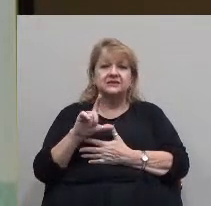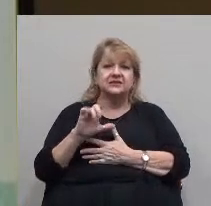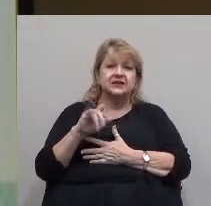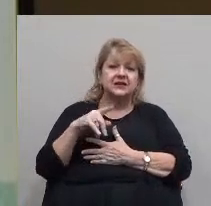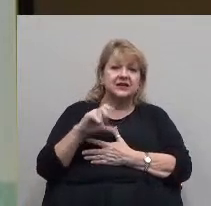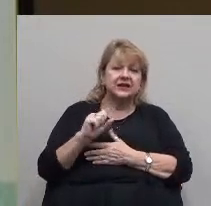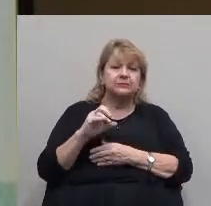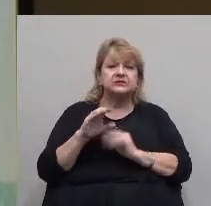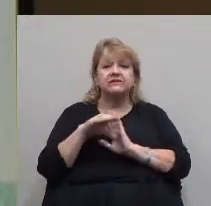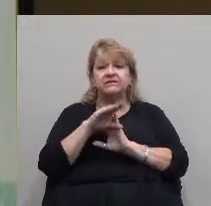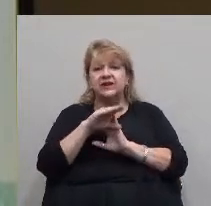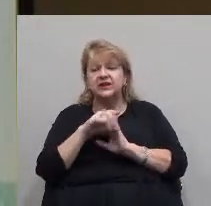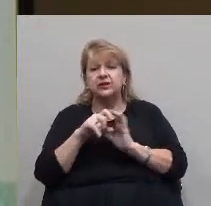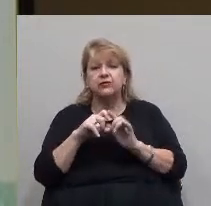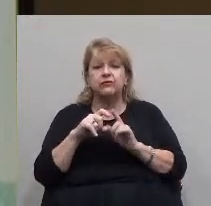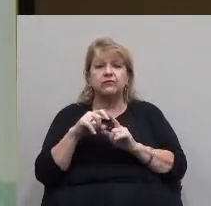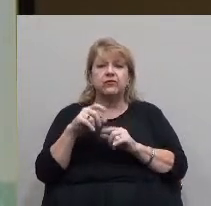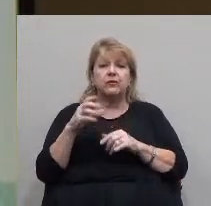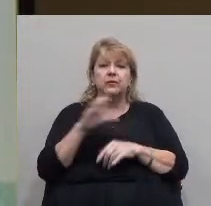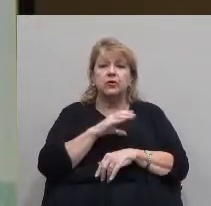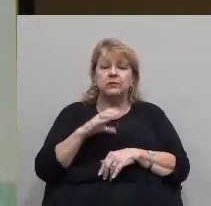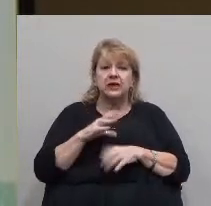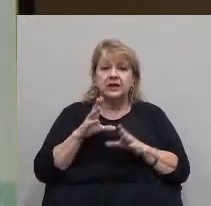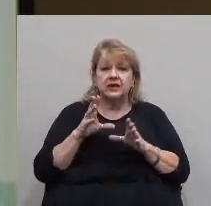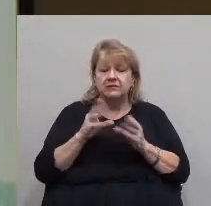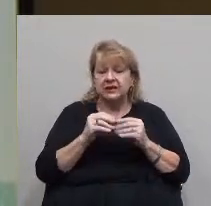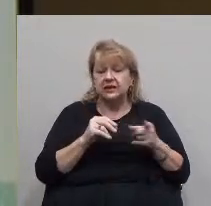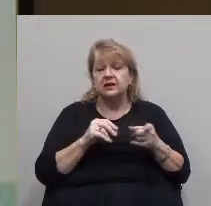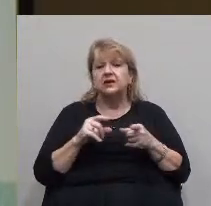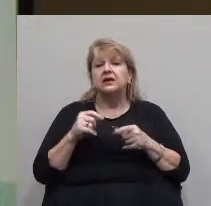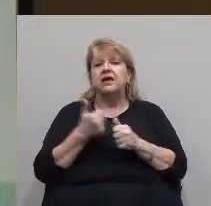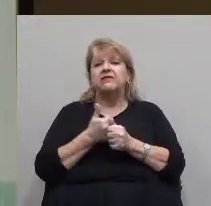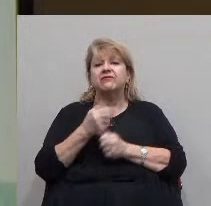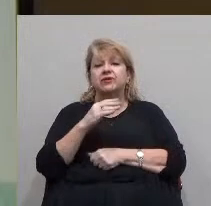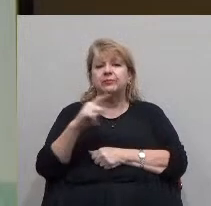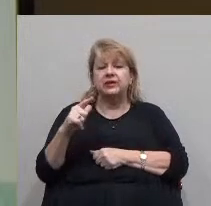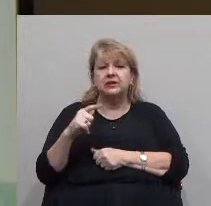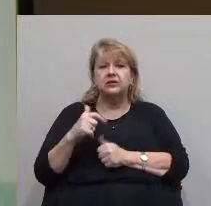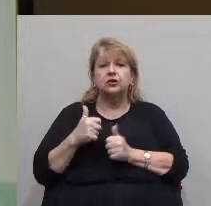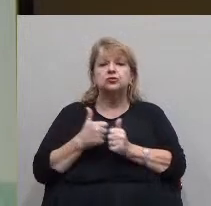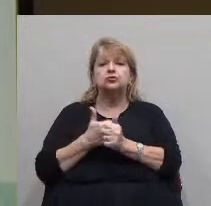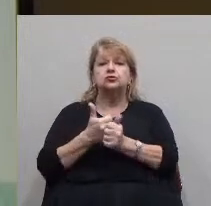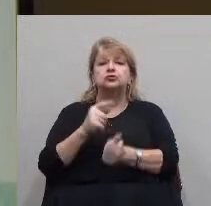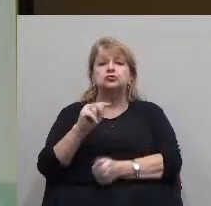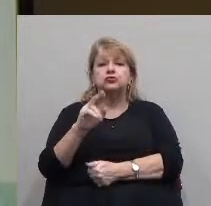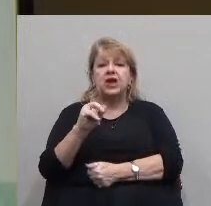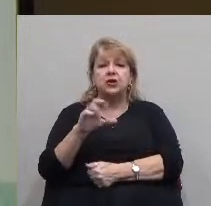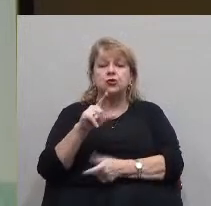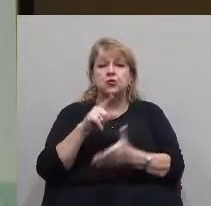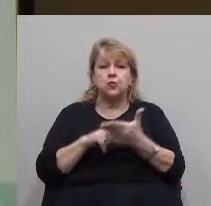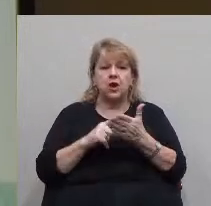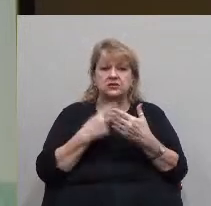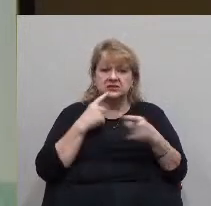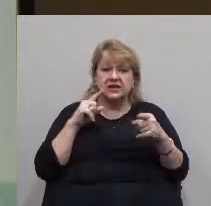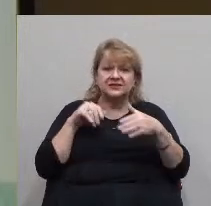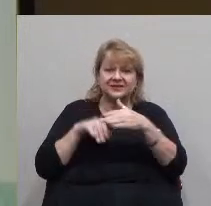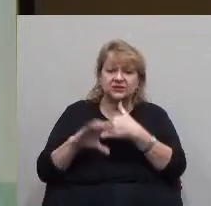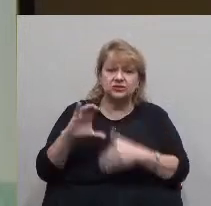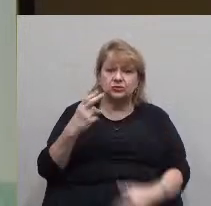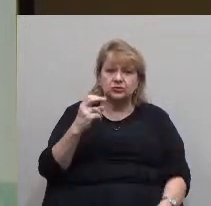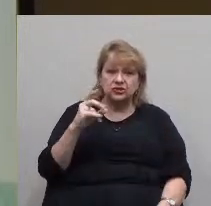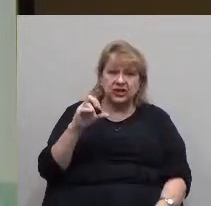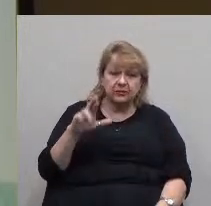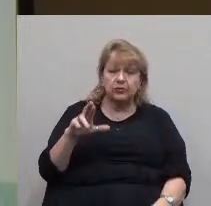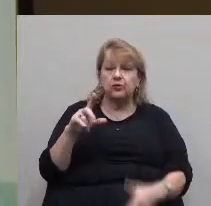videos from committee hearings, the movement of every bill that week, and the tracker updates of what made it in the chambers as well as in